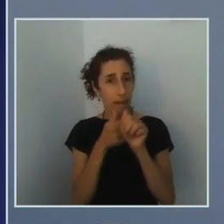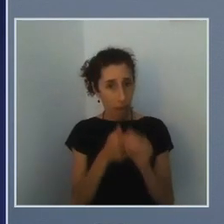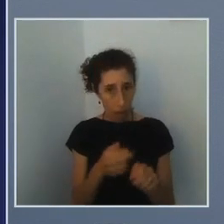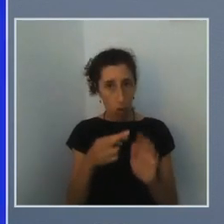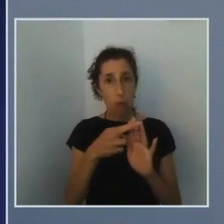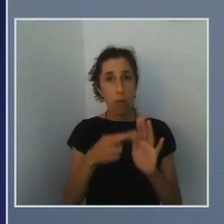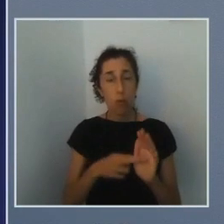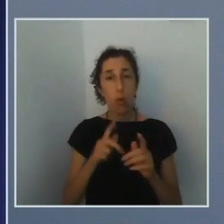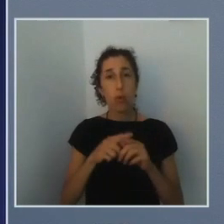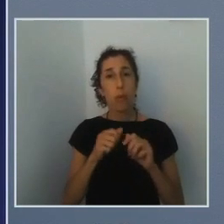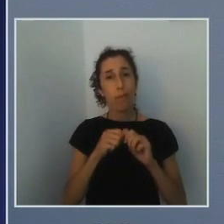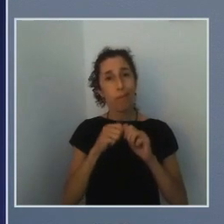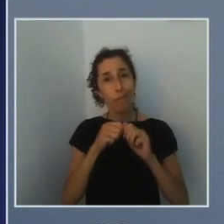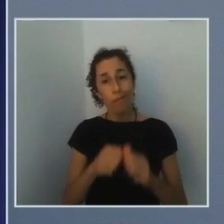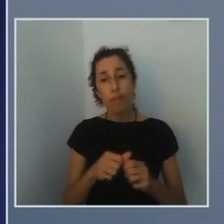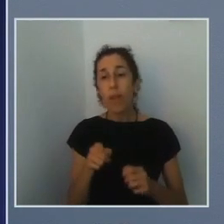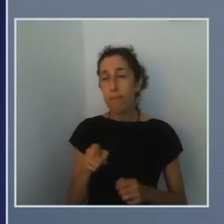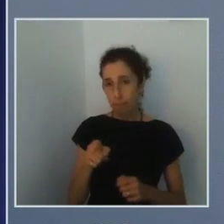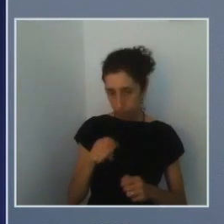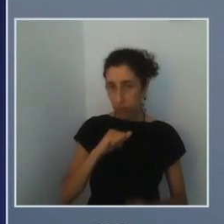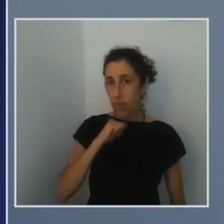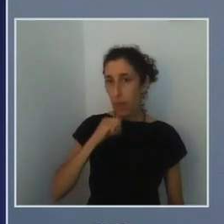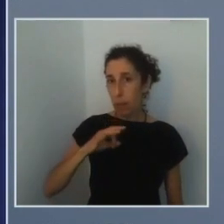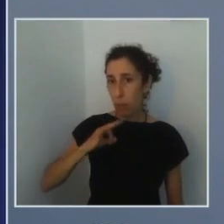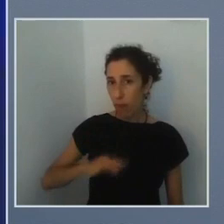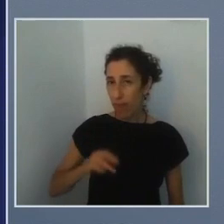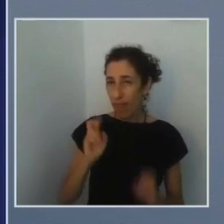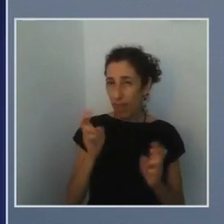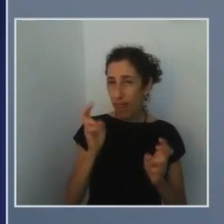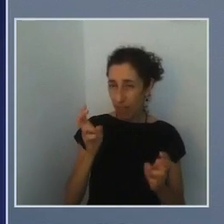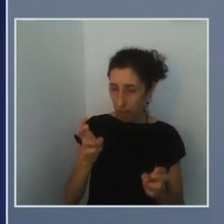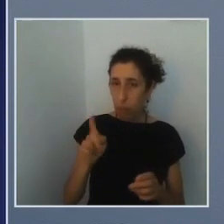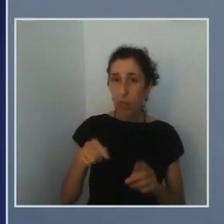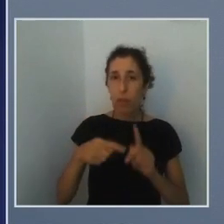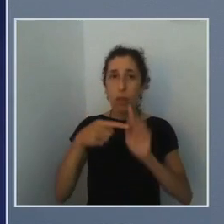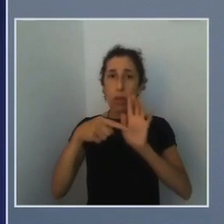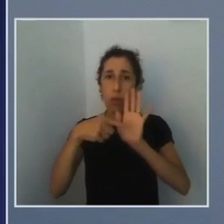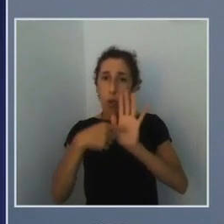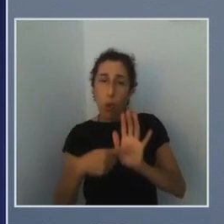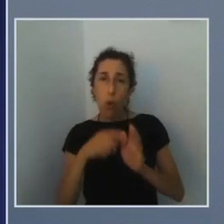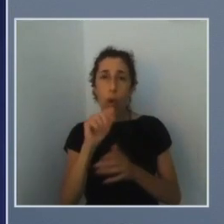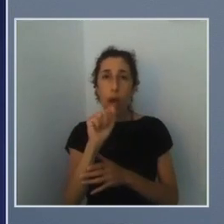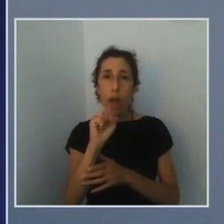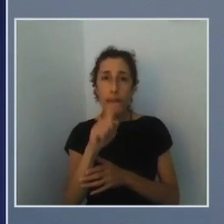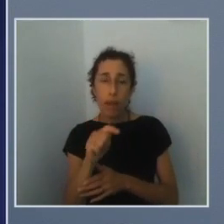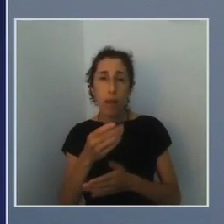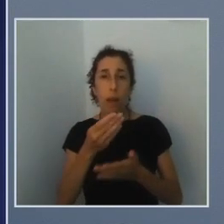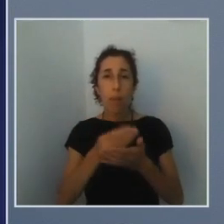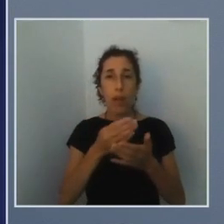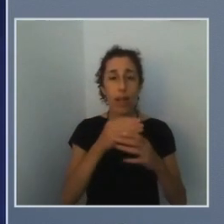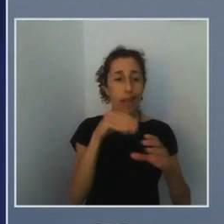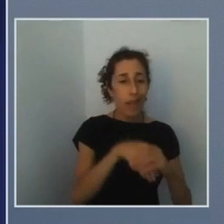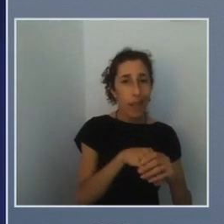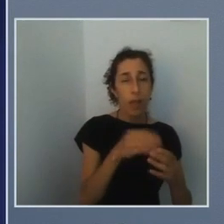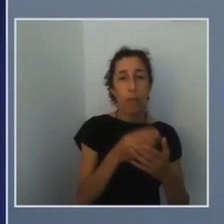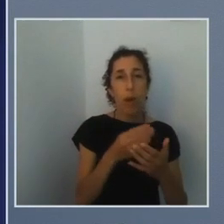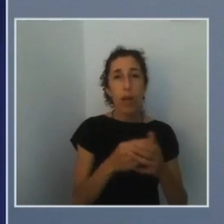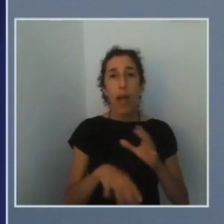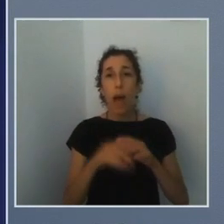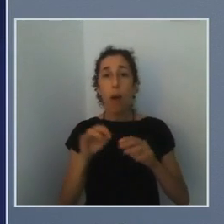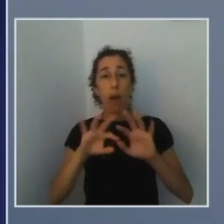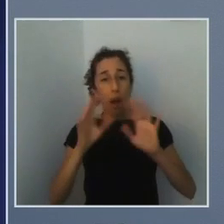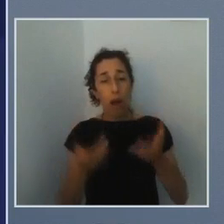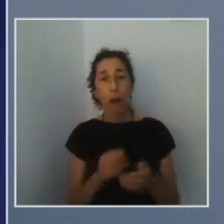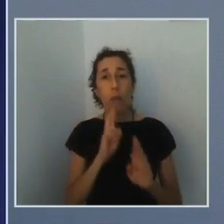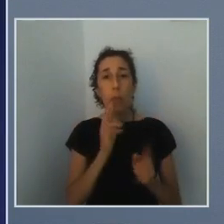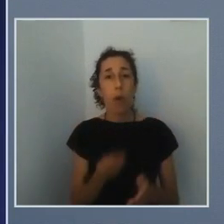and that advance the organization's charitable mission. However, as